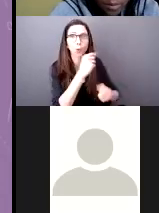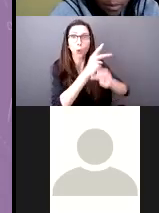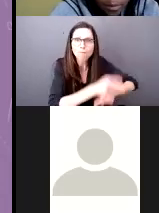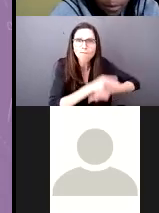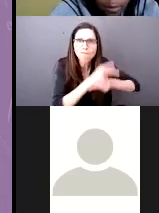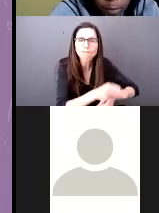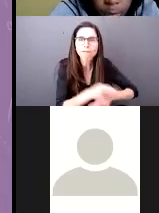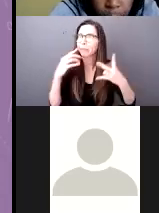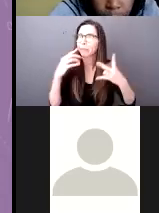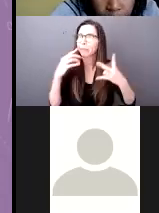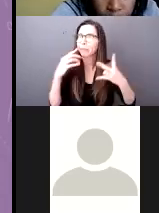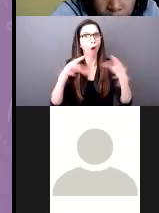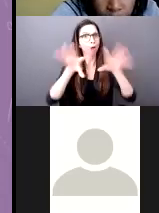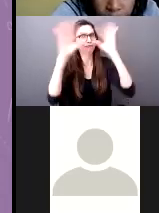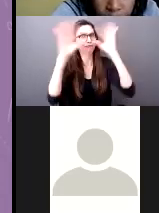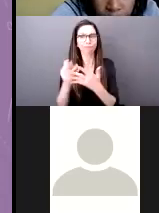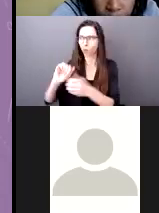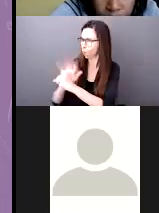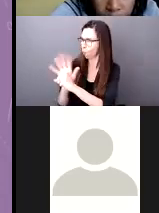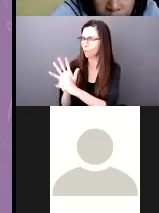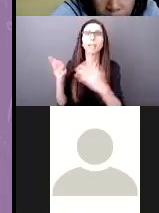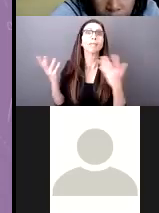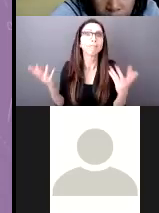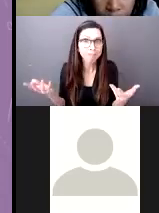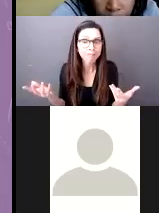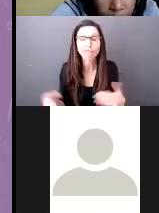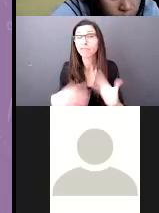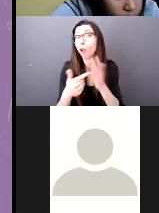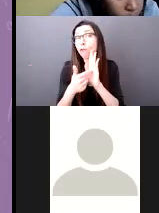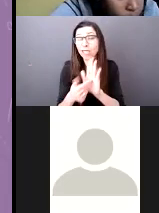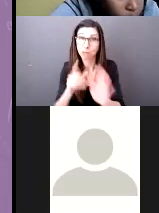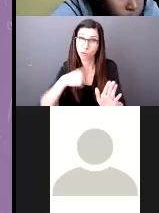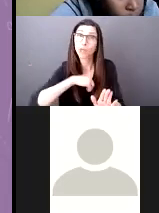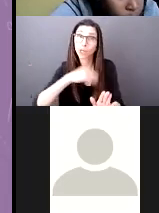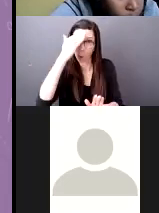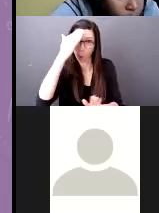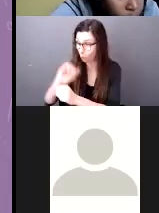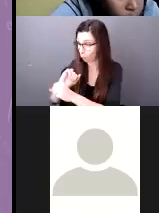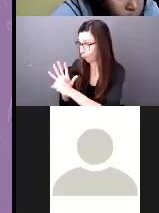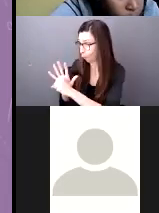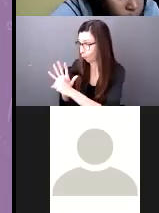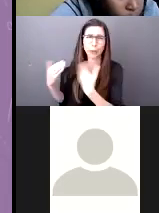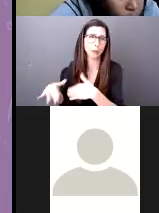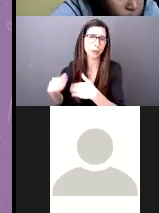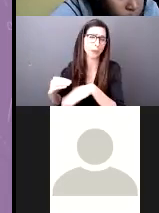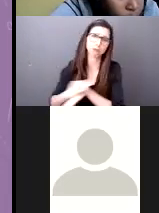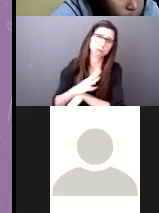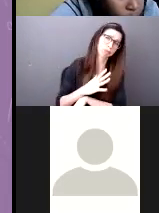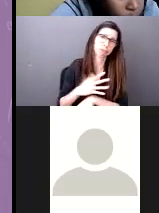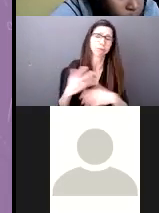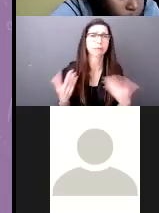significant impact on caregivers and access to respite. So there are times where we might have a caregiver who's calling